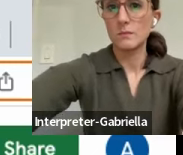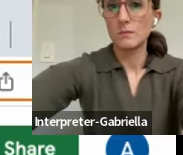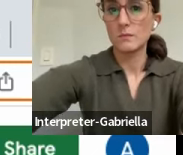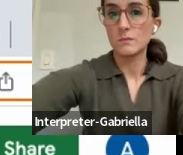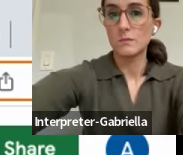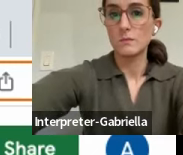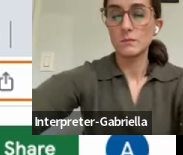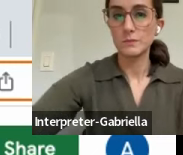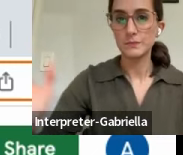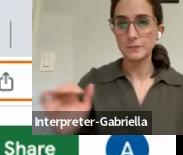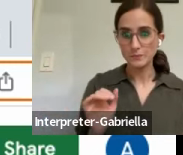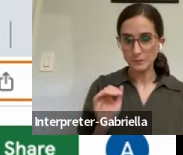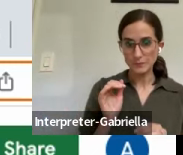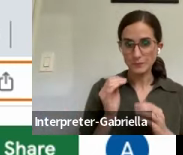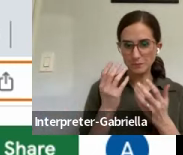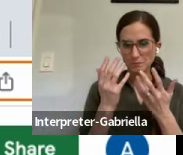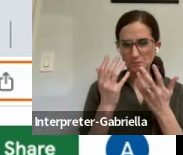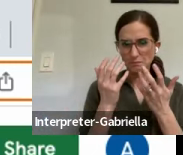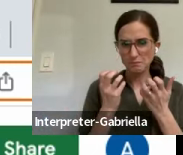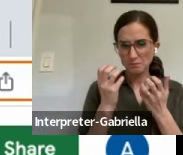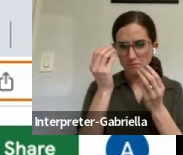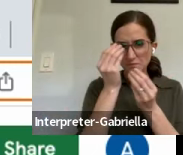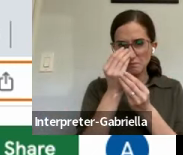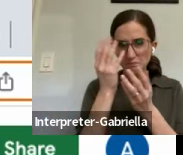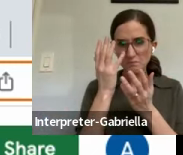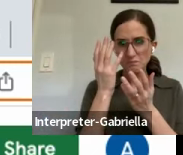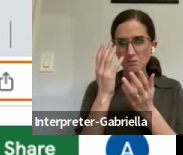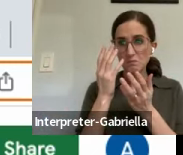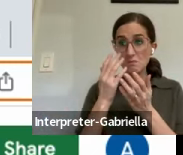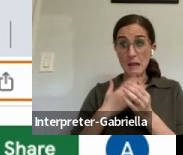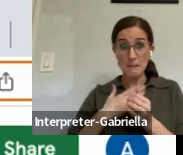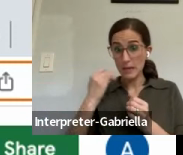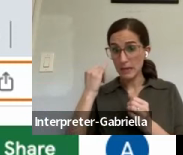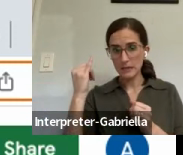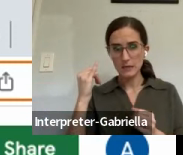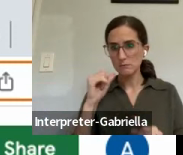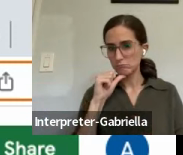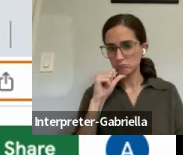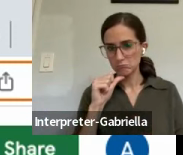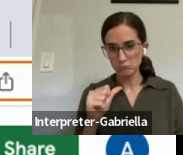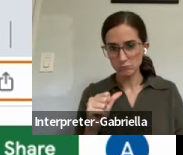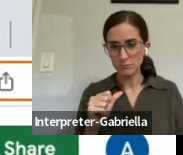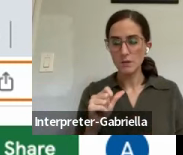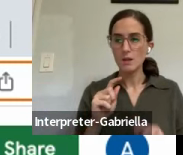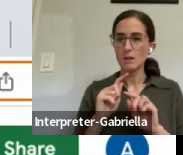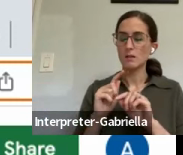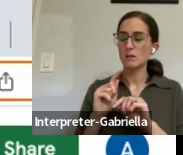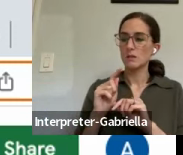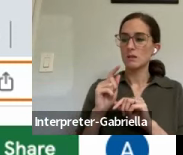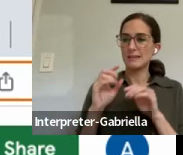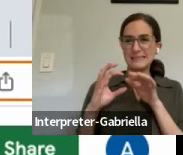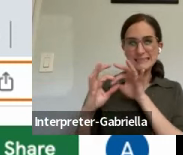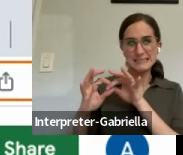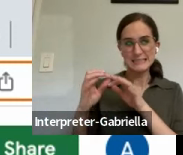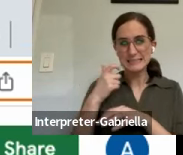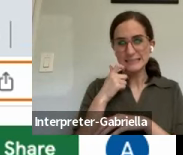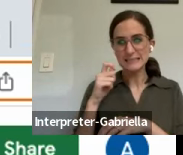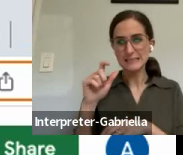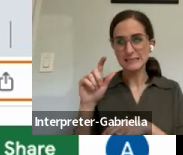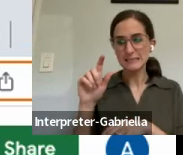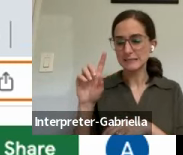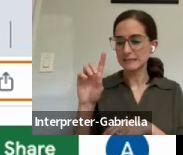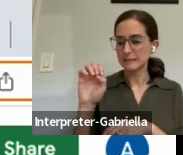Can I just say one thing that's not my idea, but is related to some of the things that Debbie was talking about? We